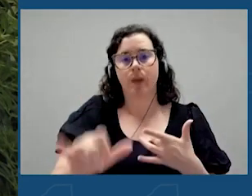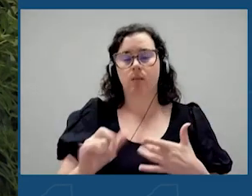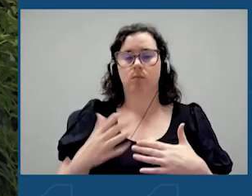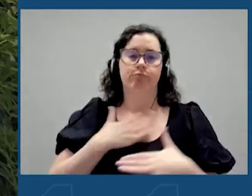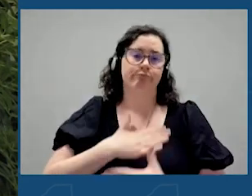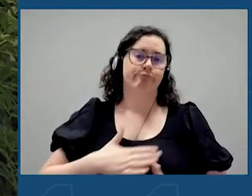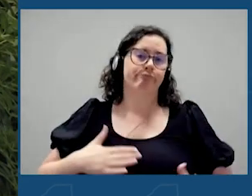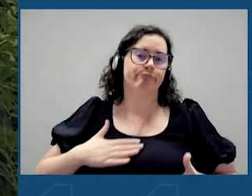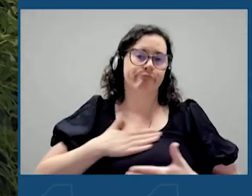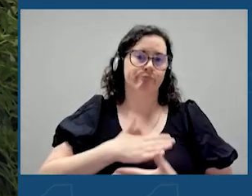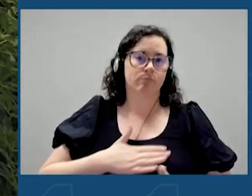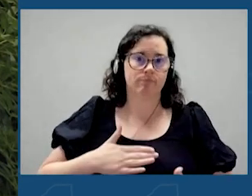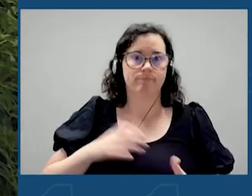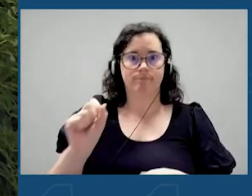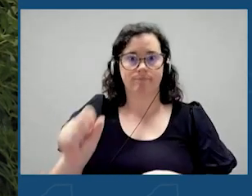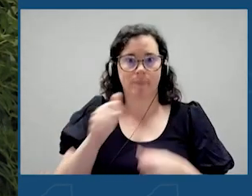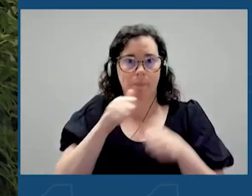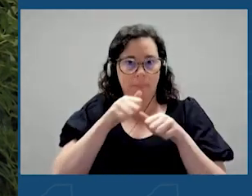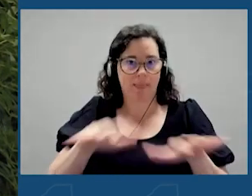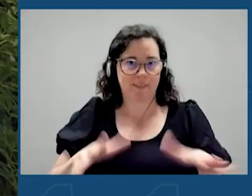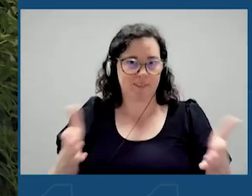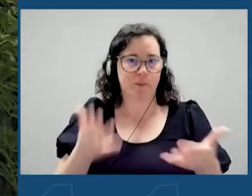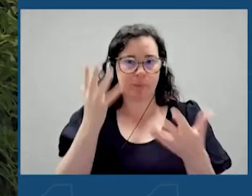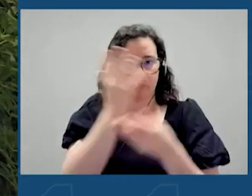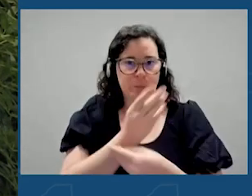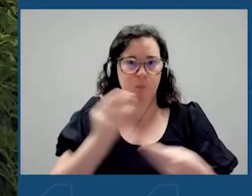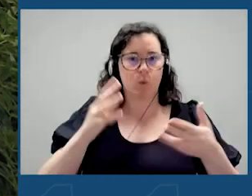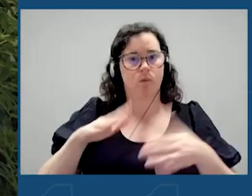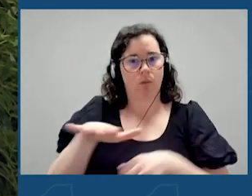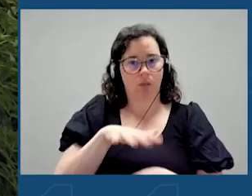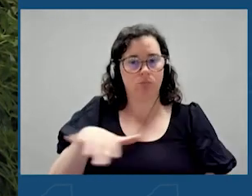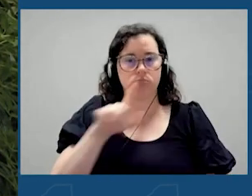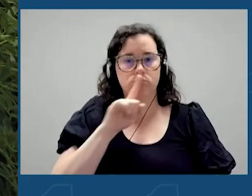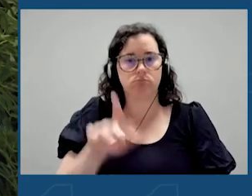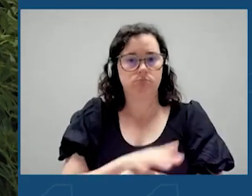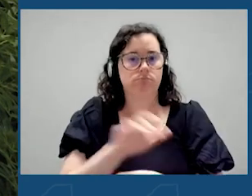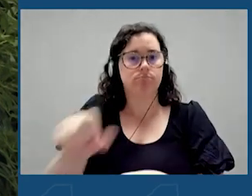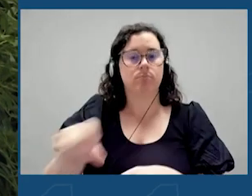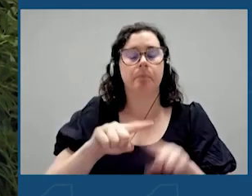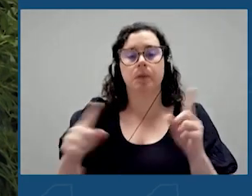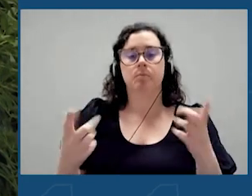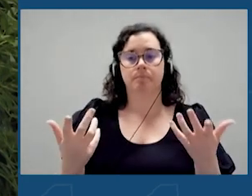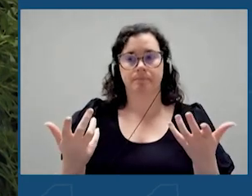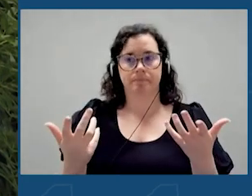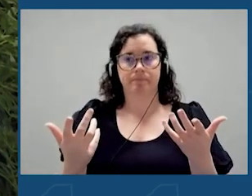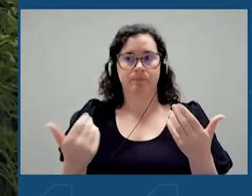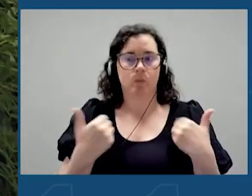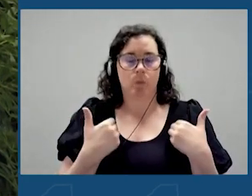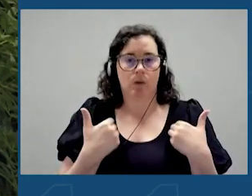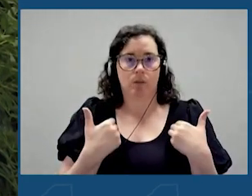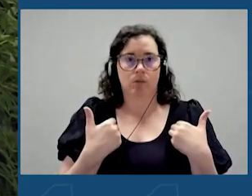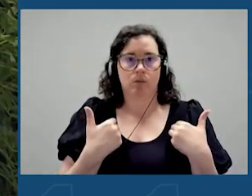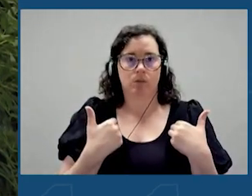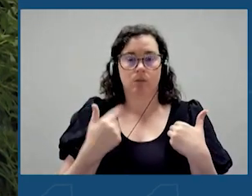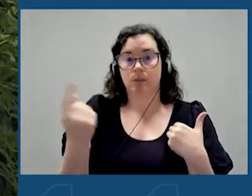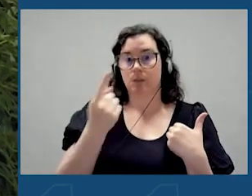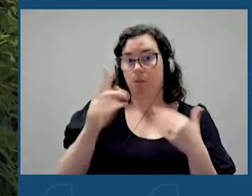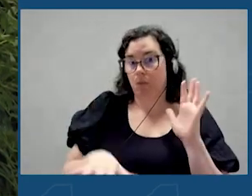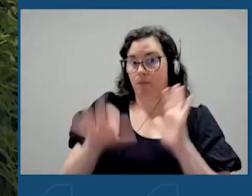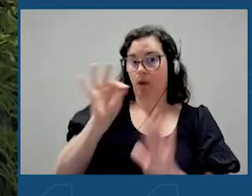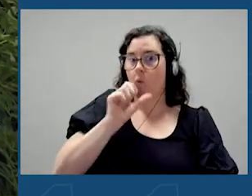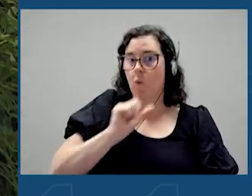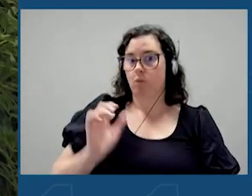we're blessed here in Ulster County. I mean, it's a beautiful spot. It's funny, someone found an archive of the